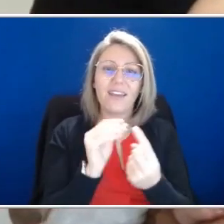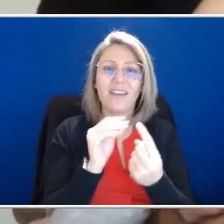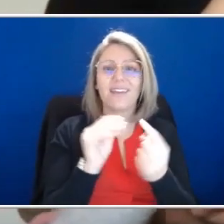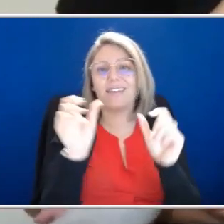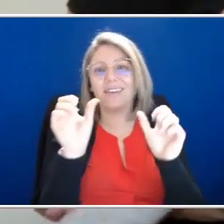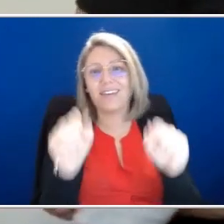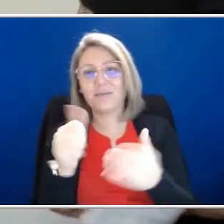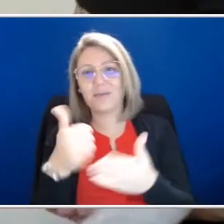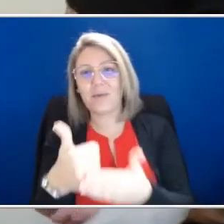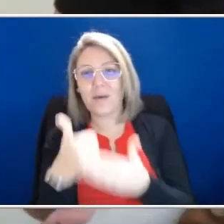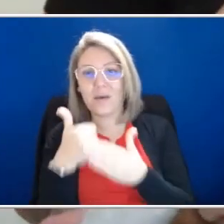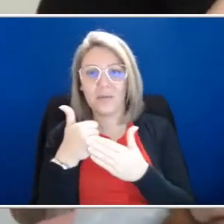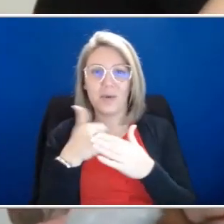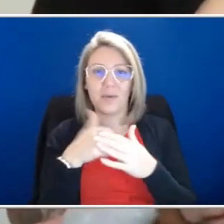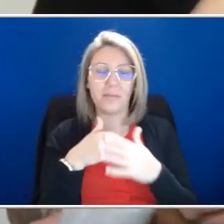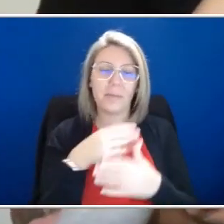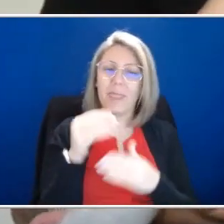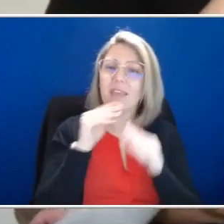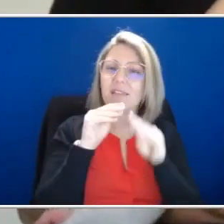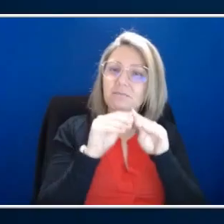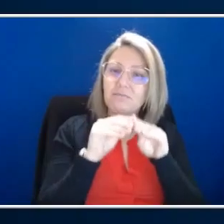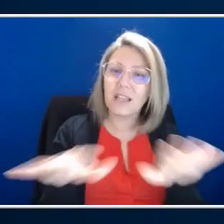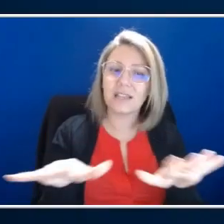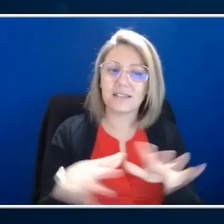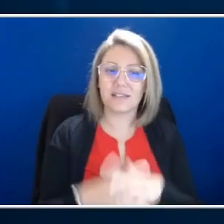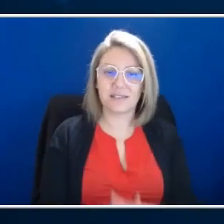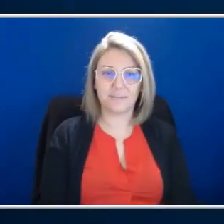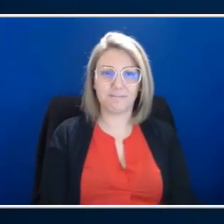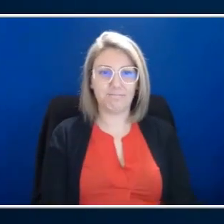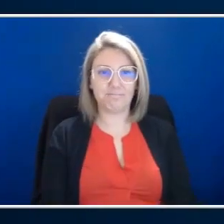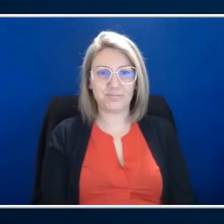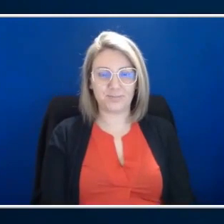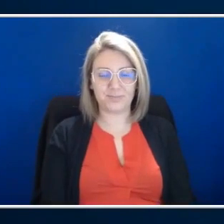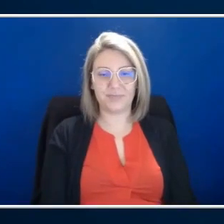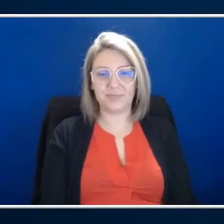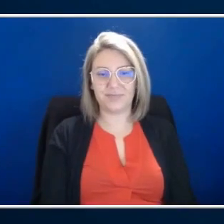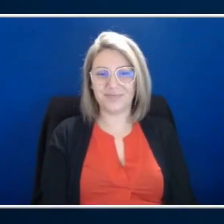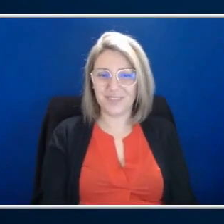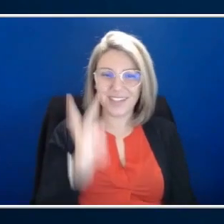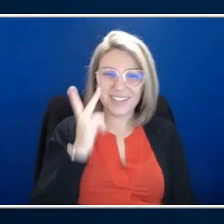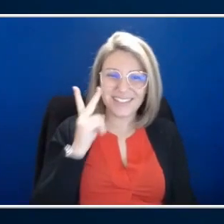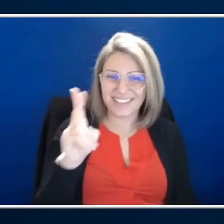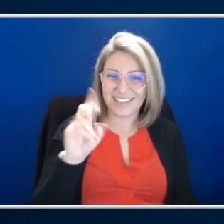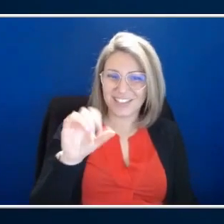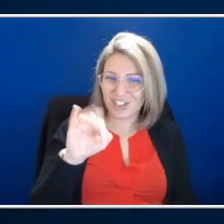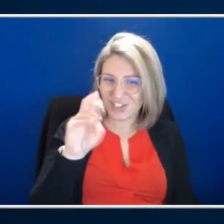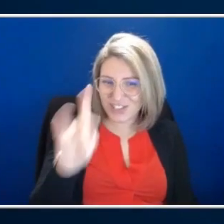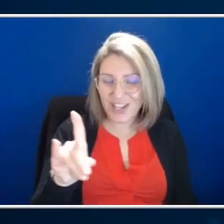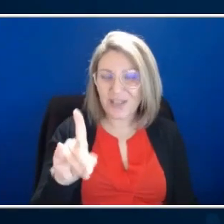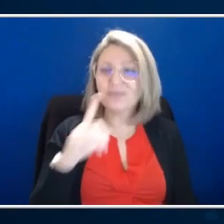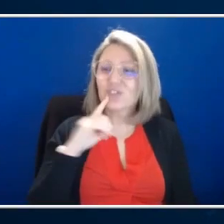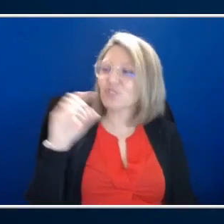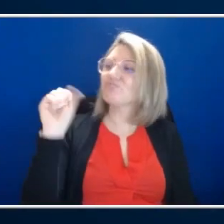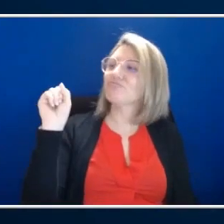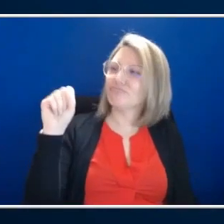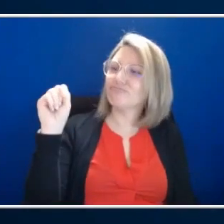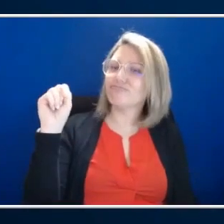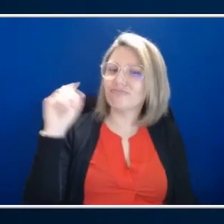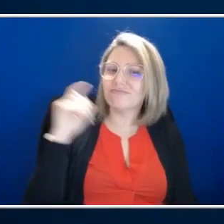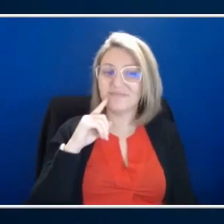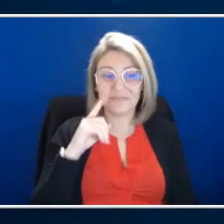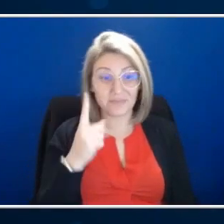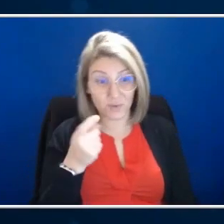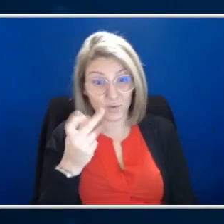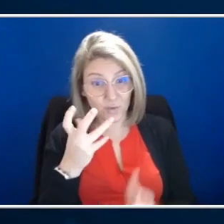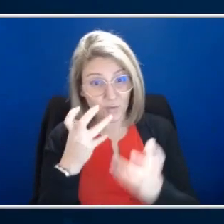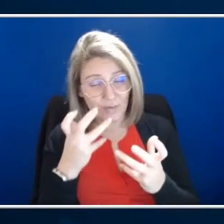me out. He's a blessing. I see Shelby next to you nodding her head. Shelby, do you want to hop on